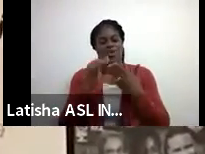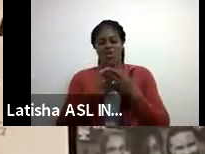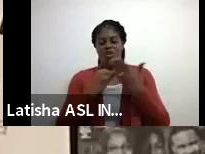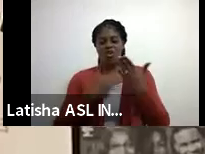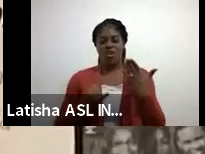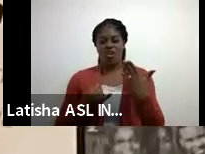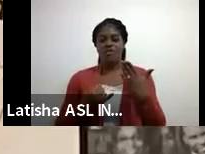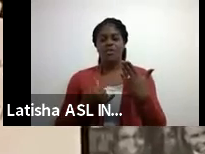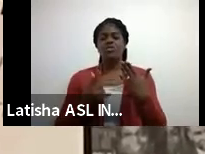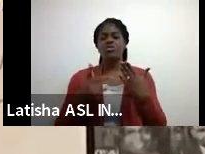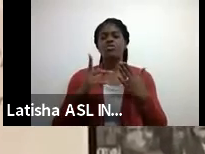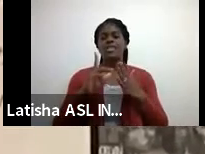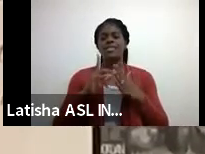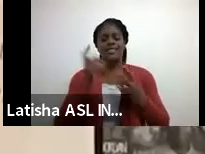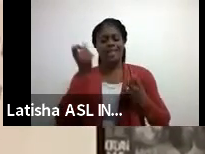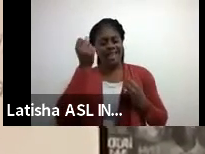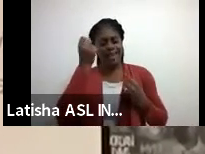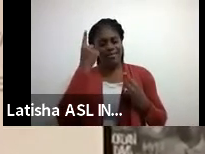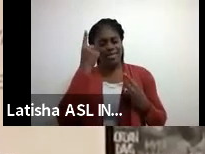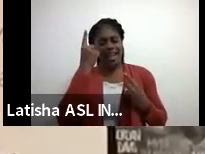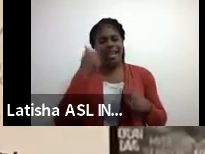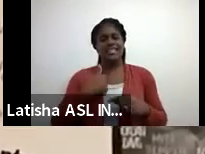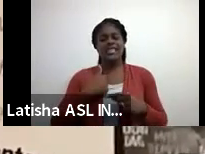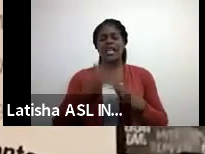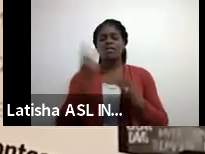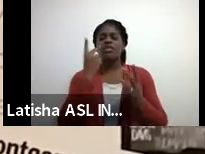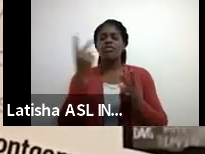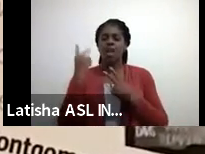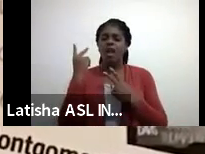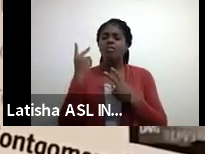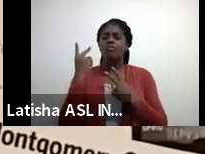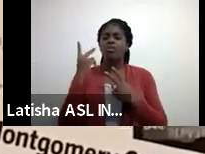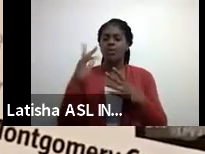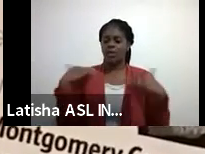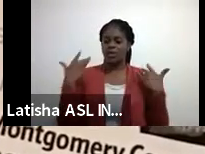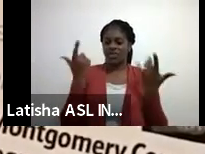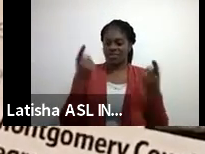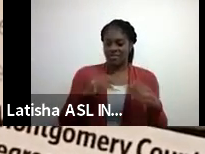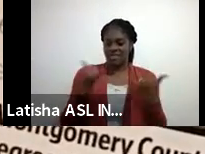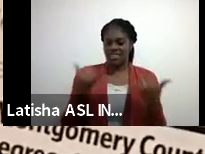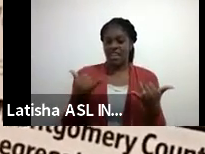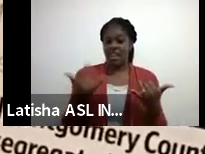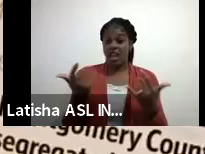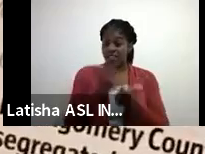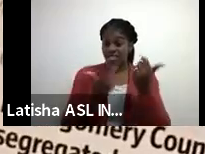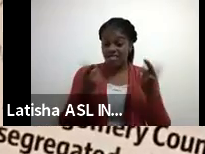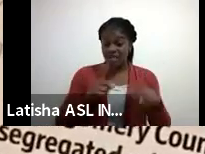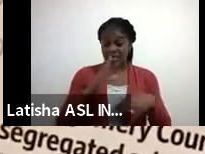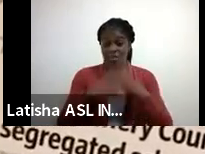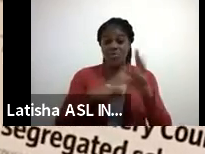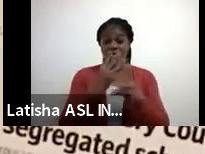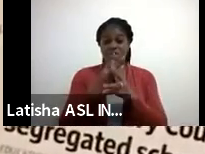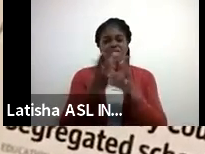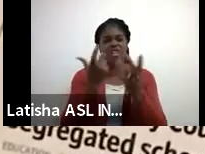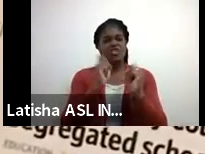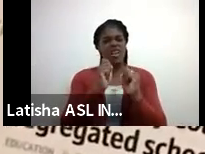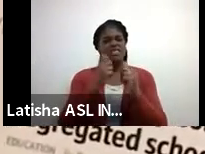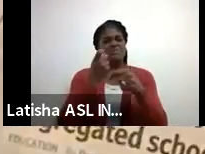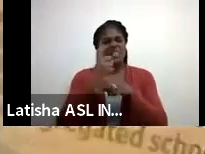and reflect with our youth of today, with all these things going on in the world, and trying to make sense of